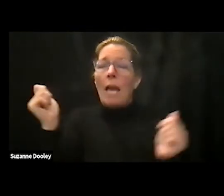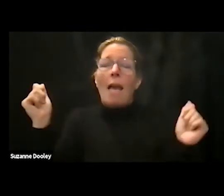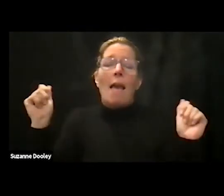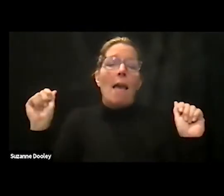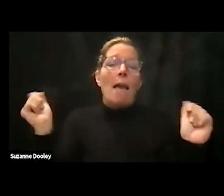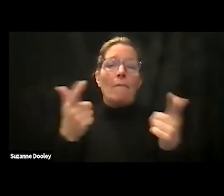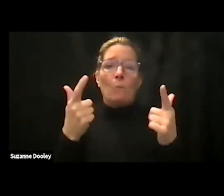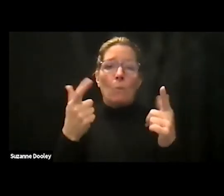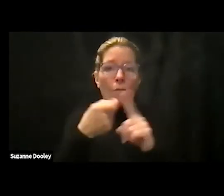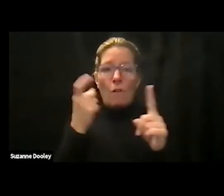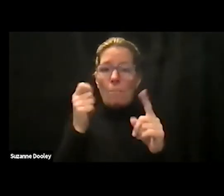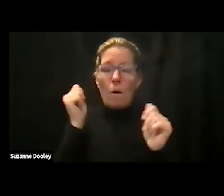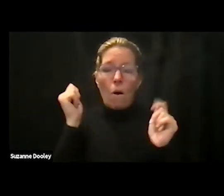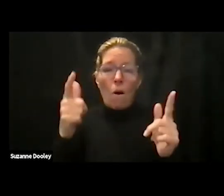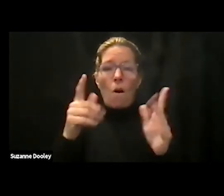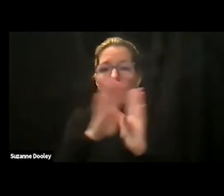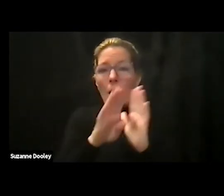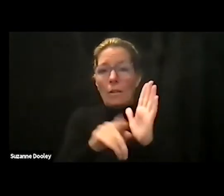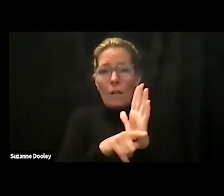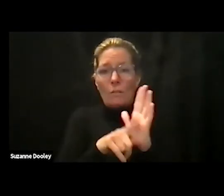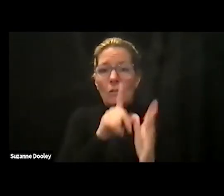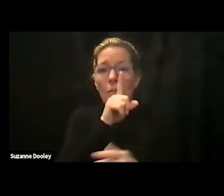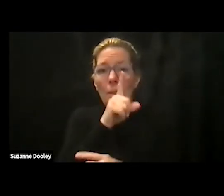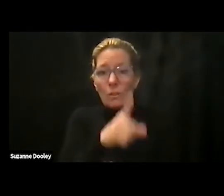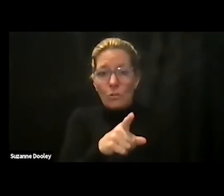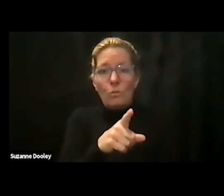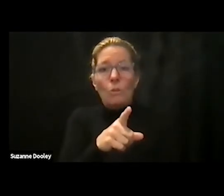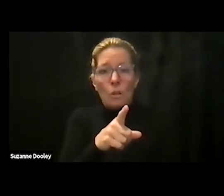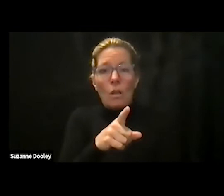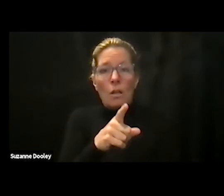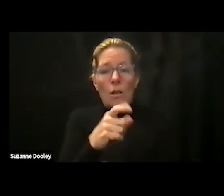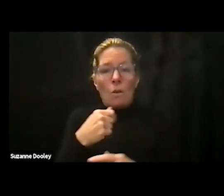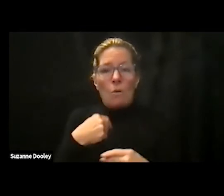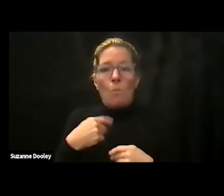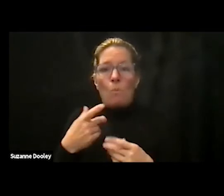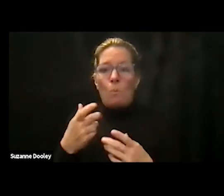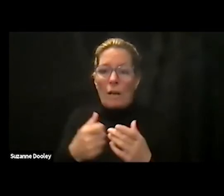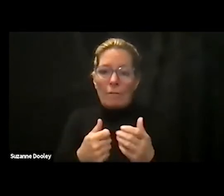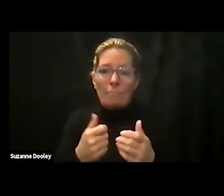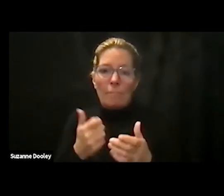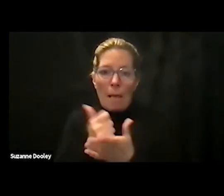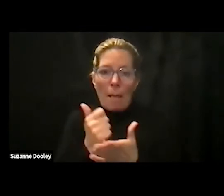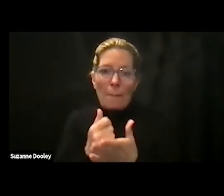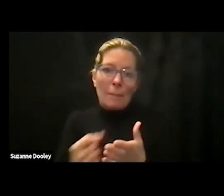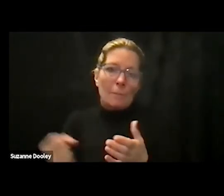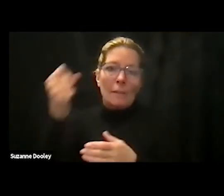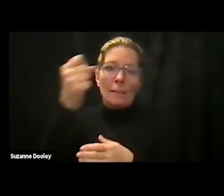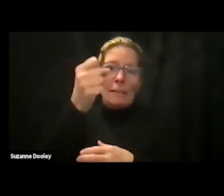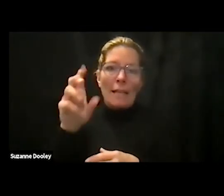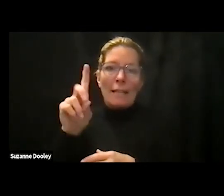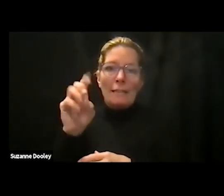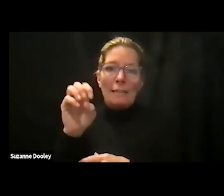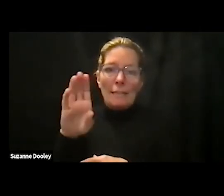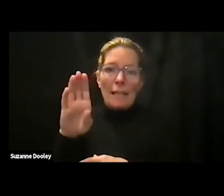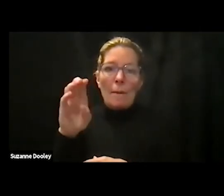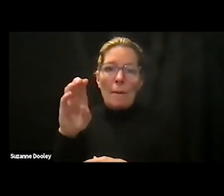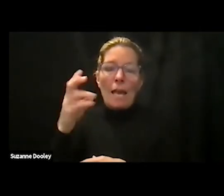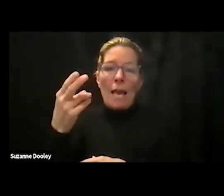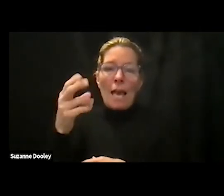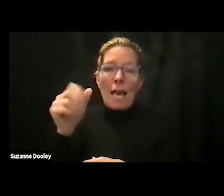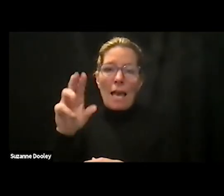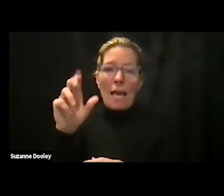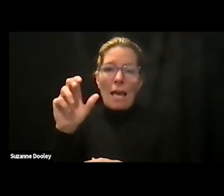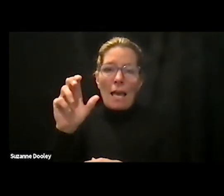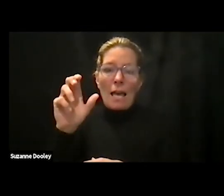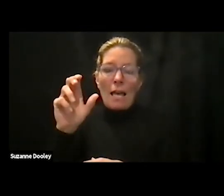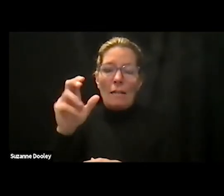everyone from all backgrounds to ensure that we're getting them there, right? Getting Deb Holland into that role was